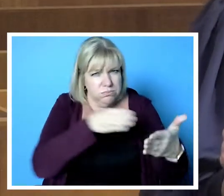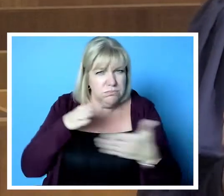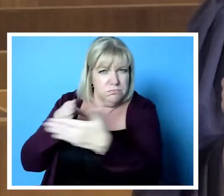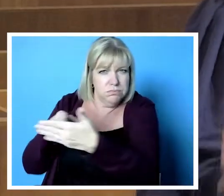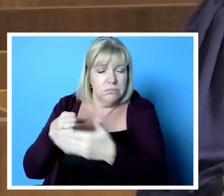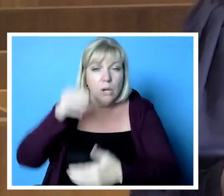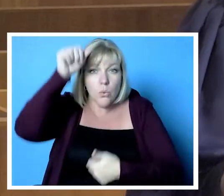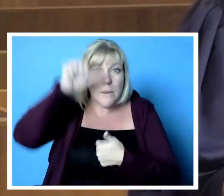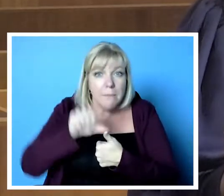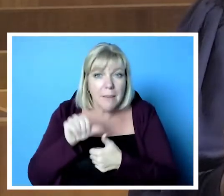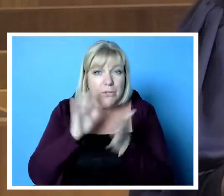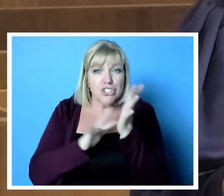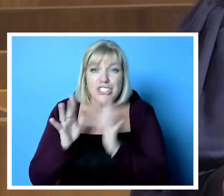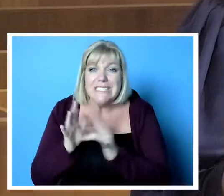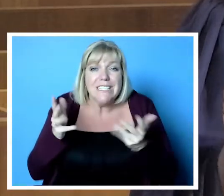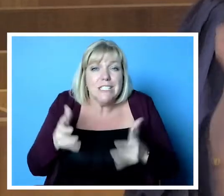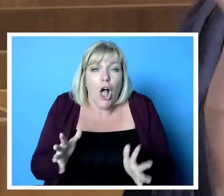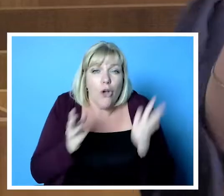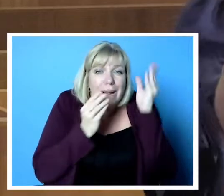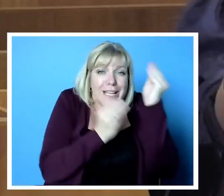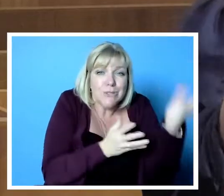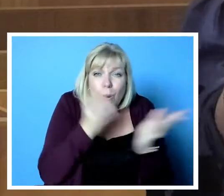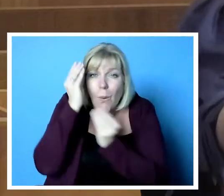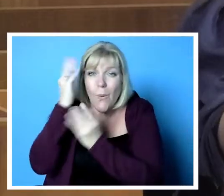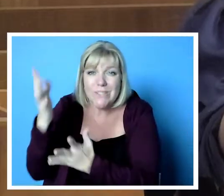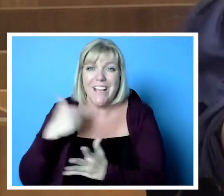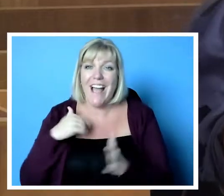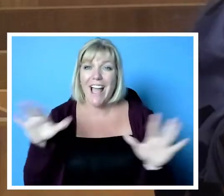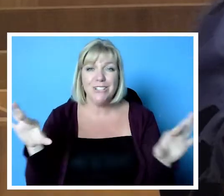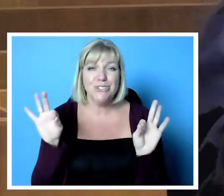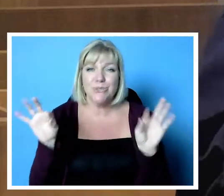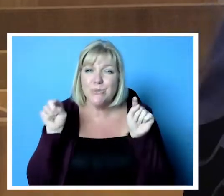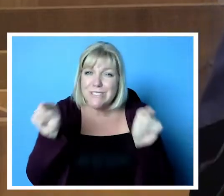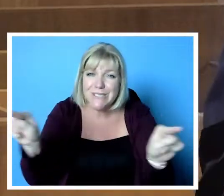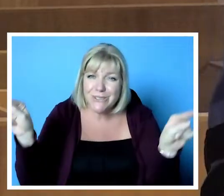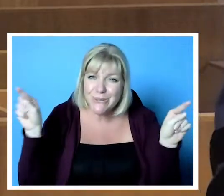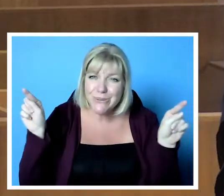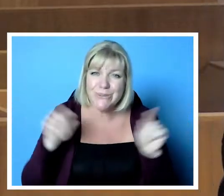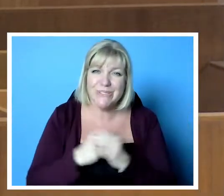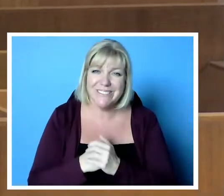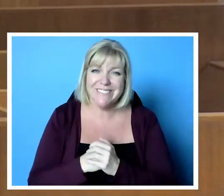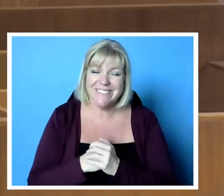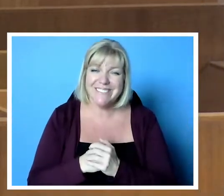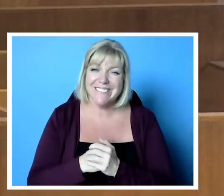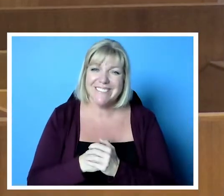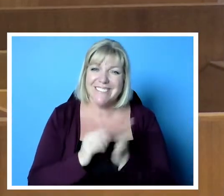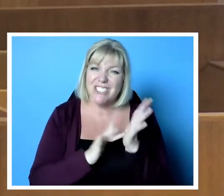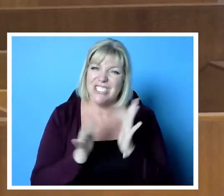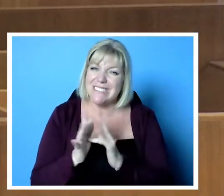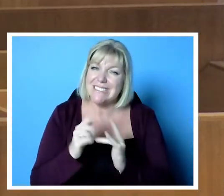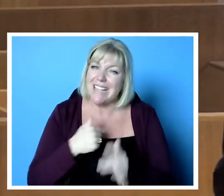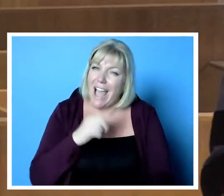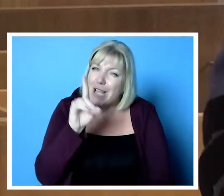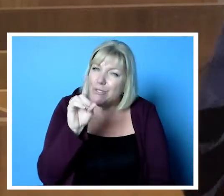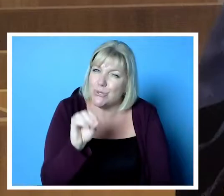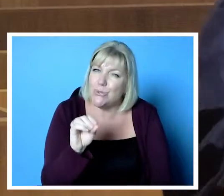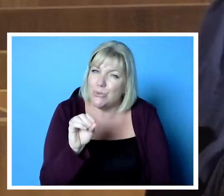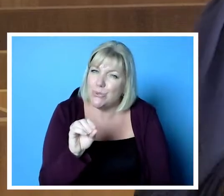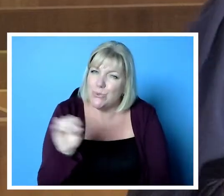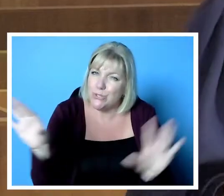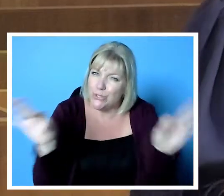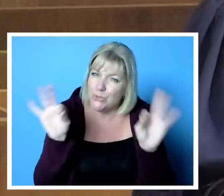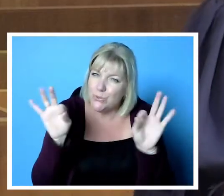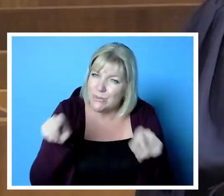told all of those people, I choose you. I do choose. I choose